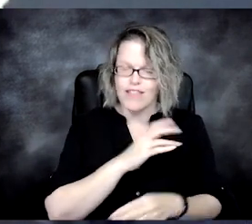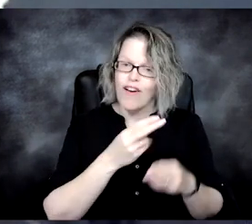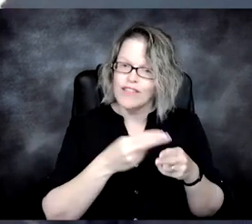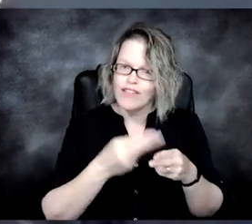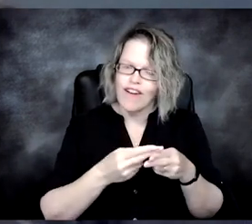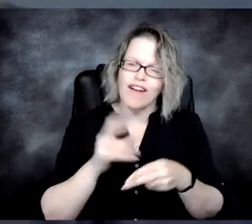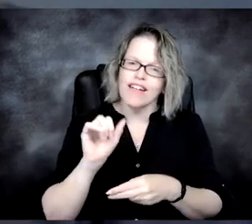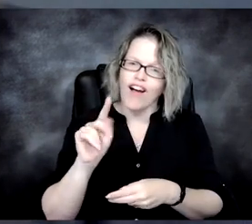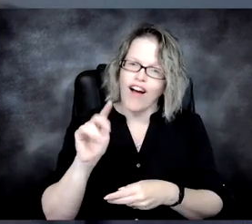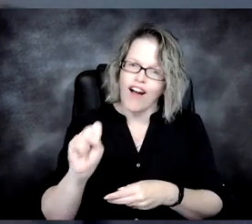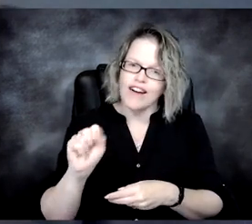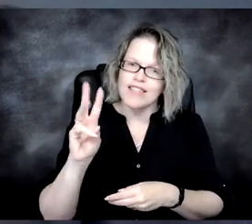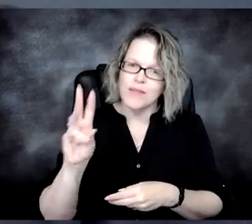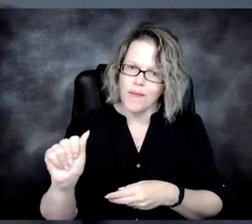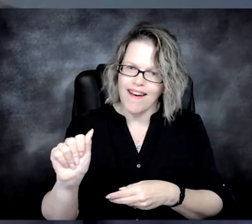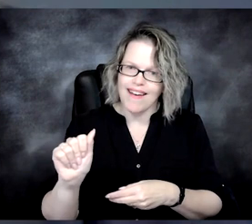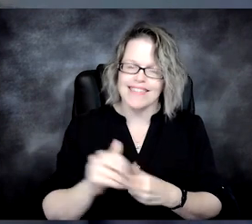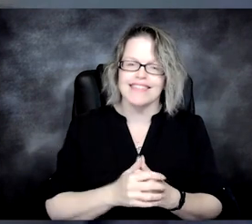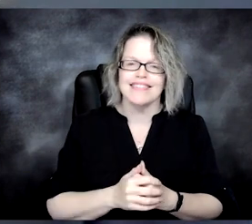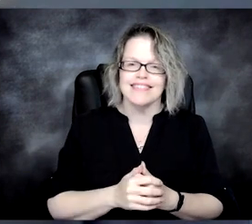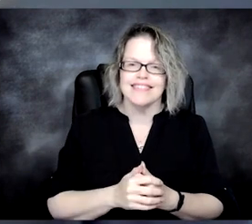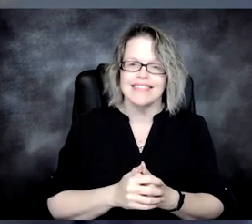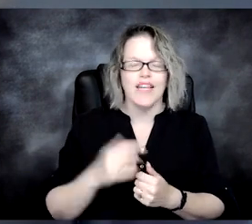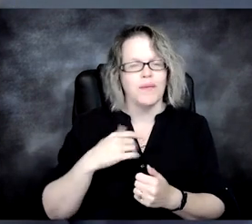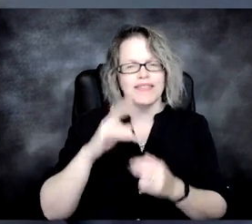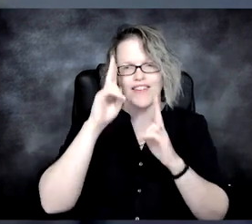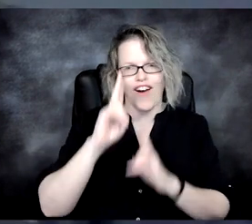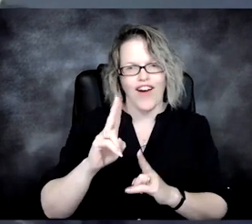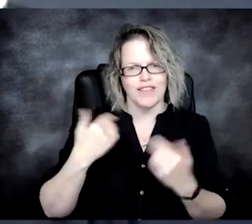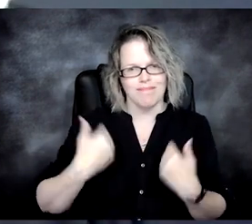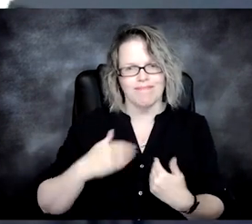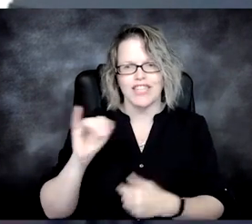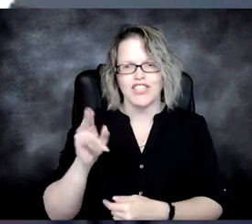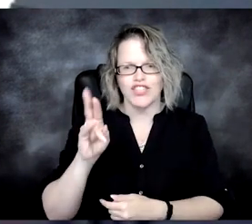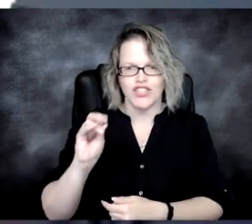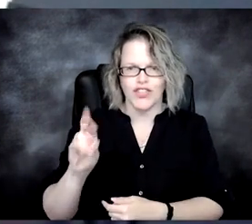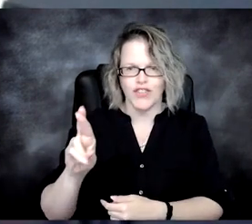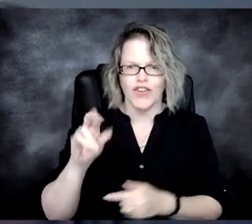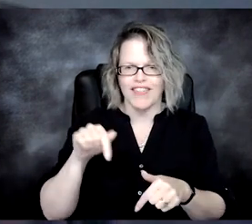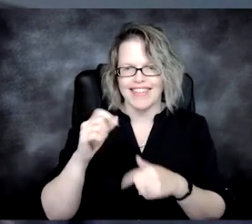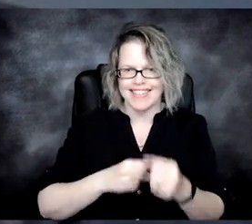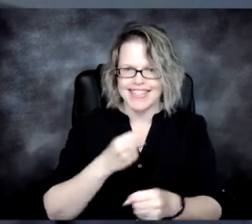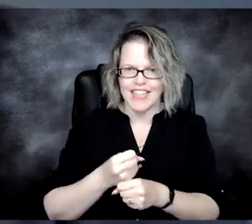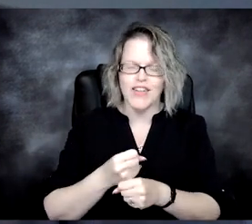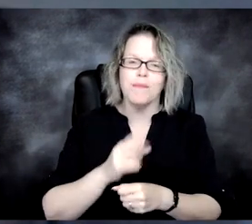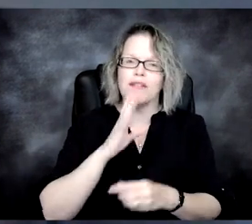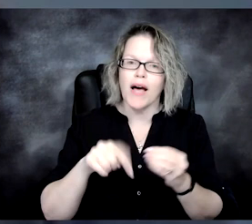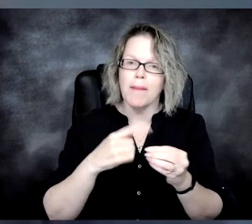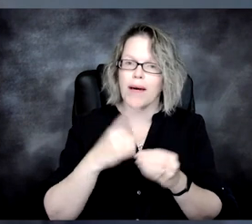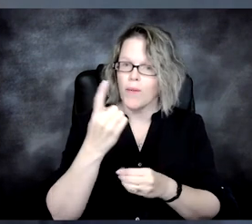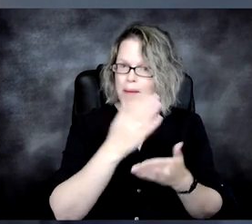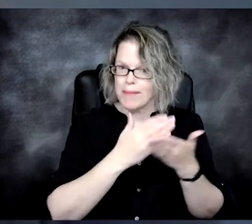as ArtsWA. It was an honor to serve as a juror this year, and I'm going to talk about a piece